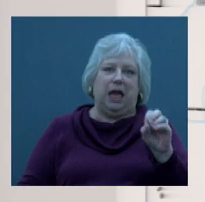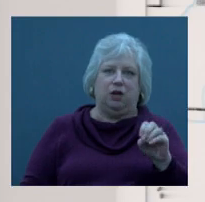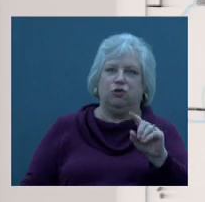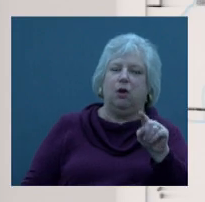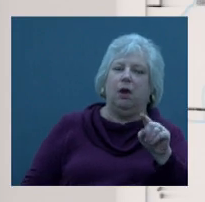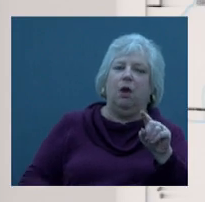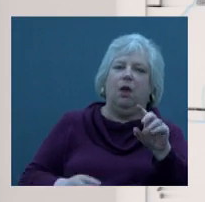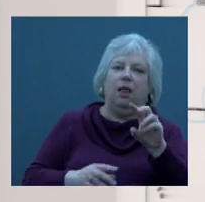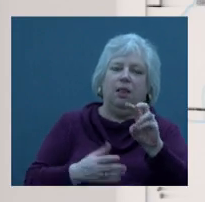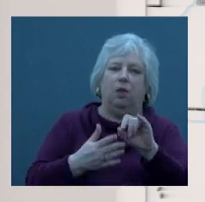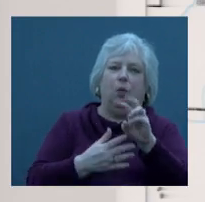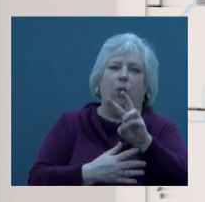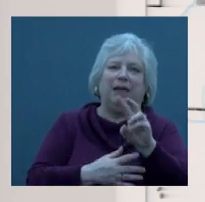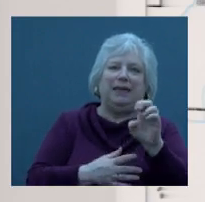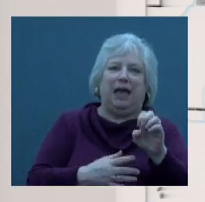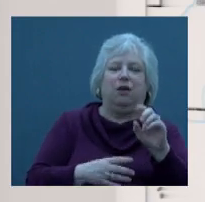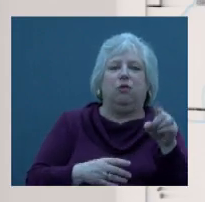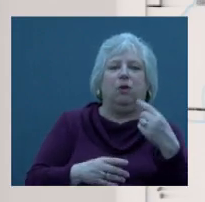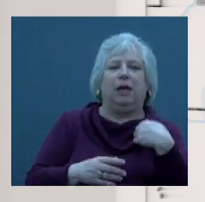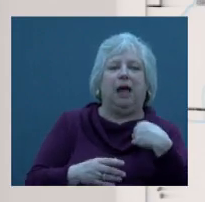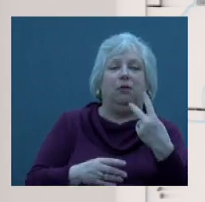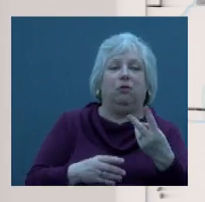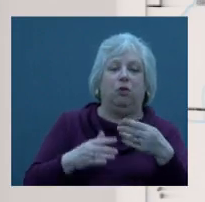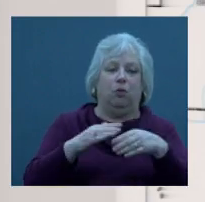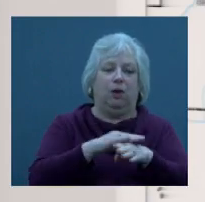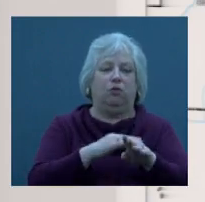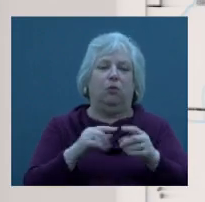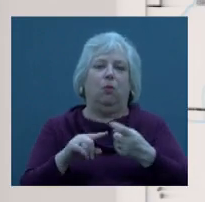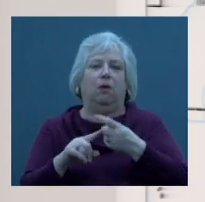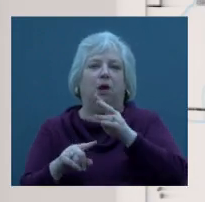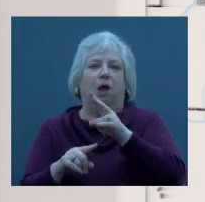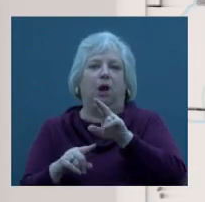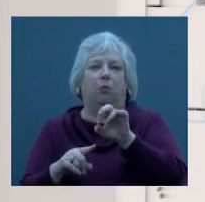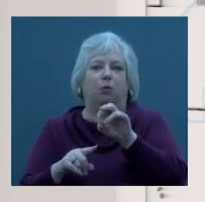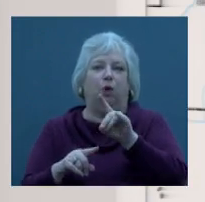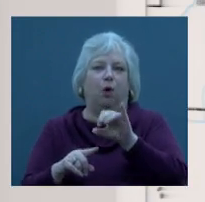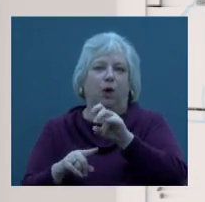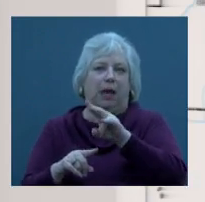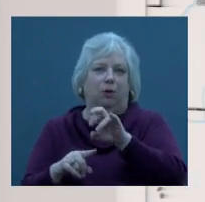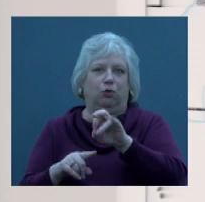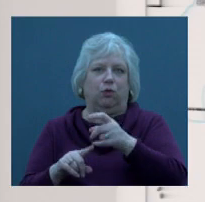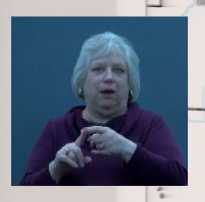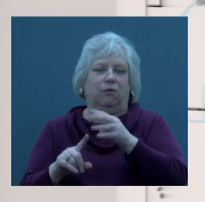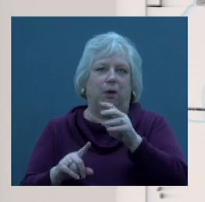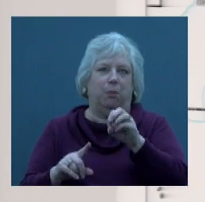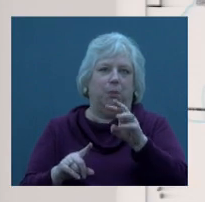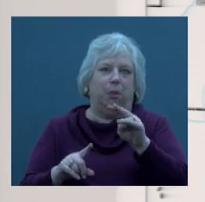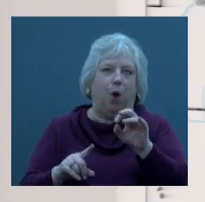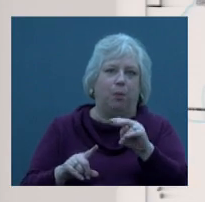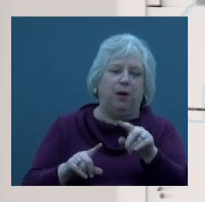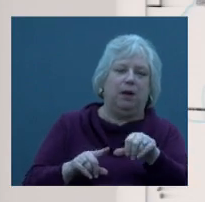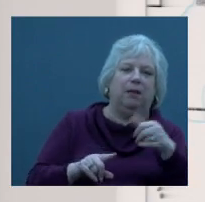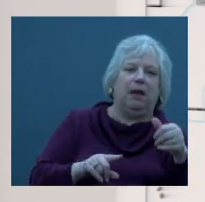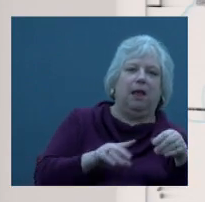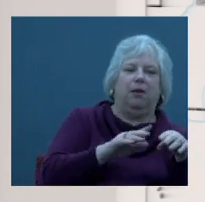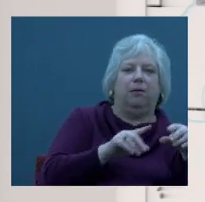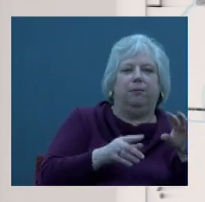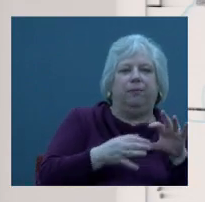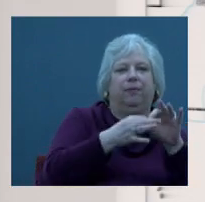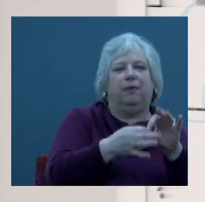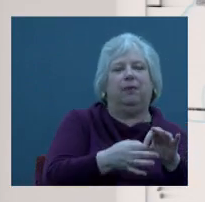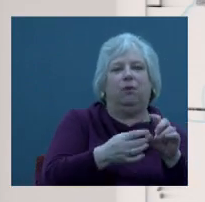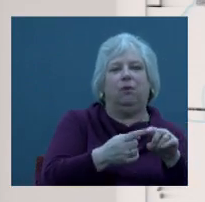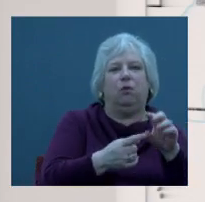to Woodlands Edge. One on Brody Creek coming in from Bowman, and the other one empties out on Canis Road near